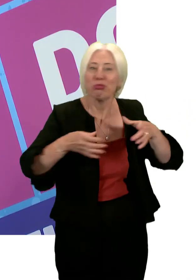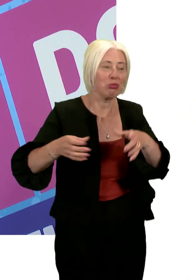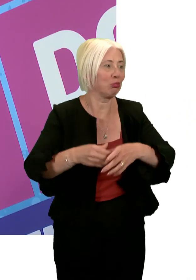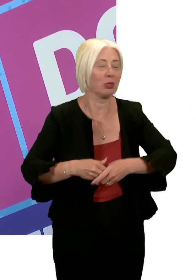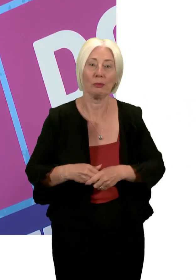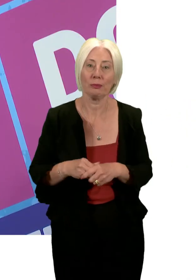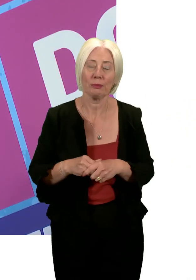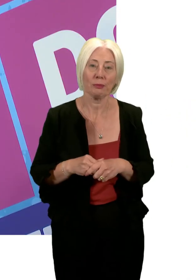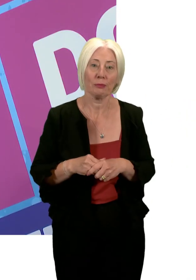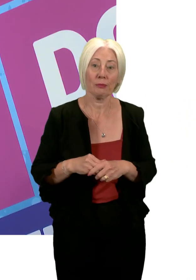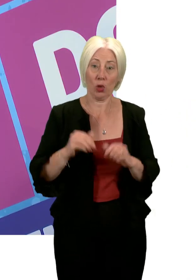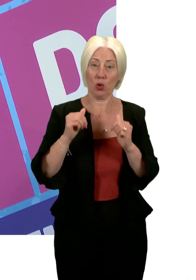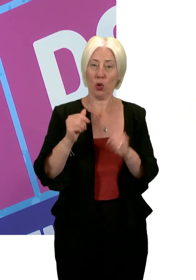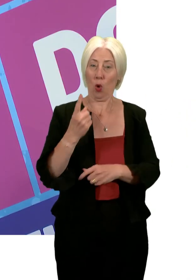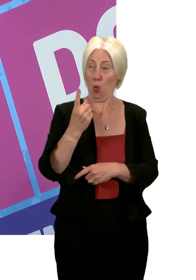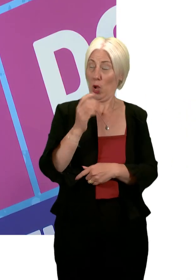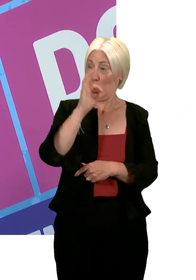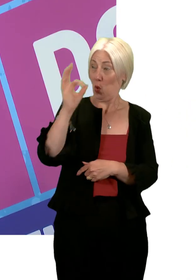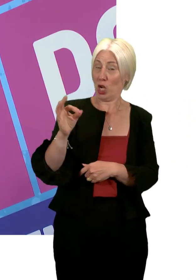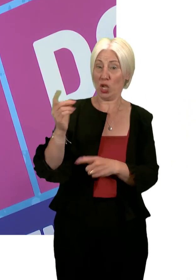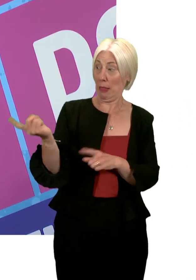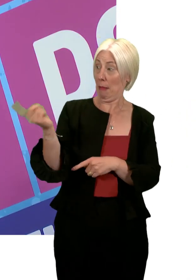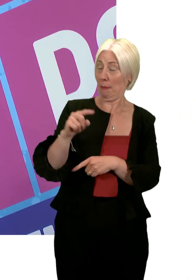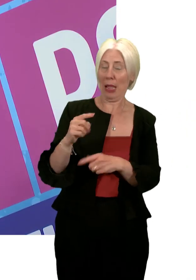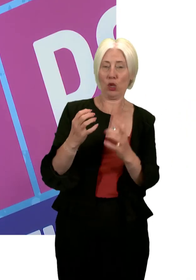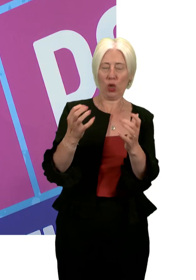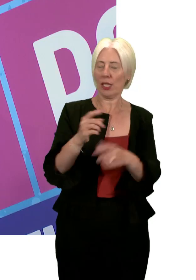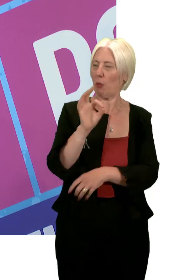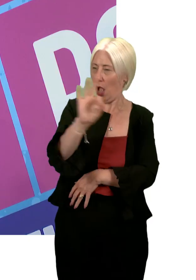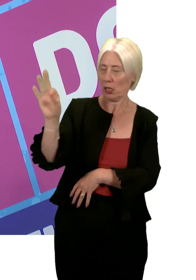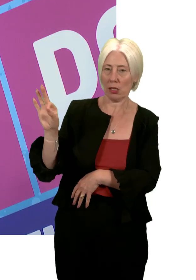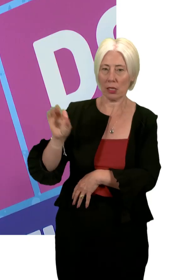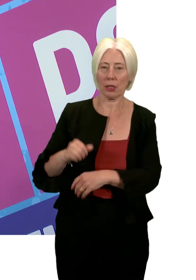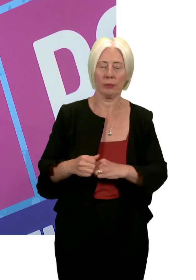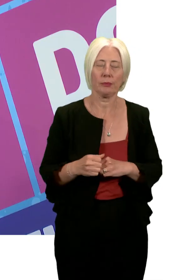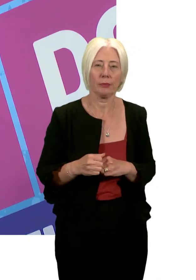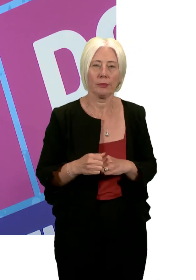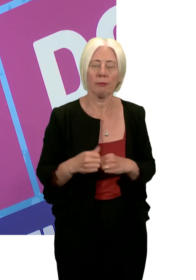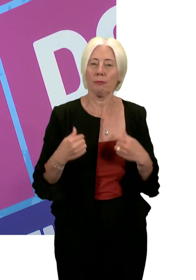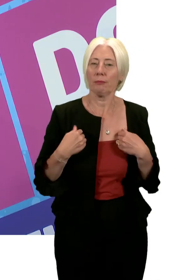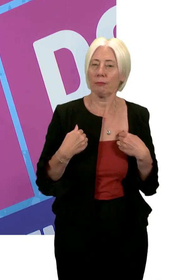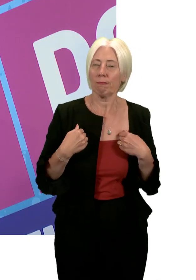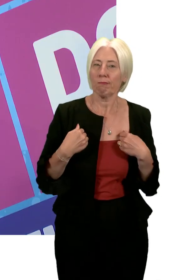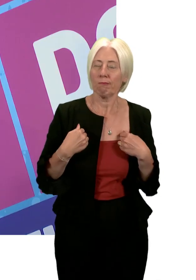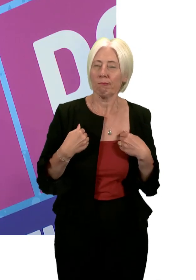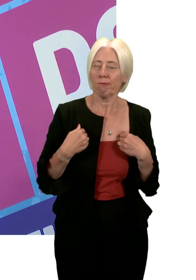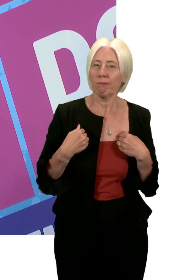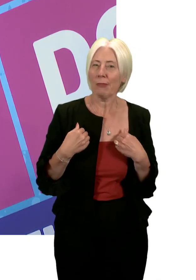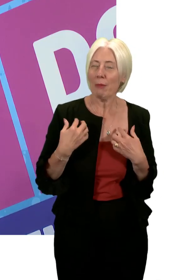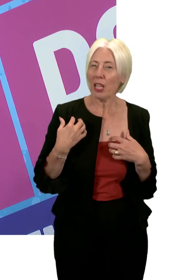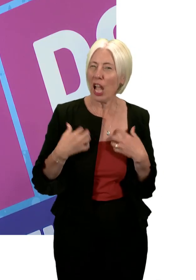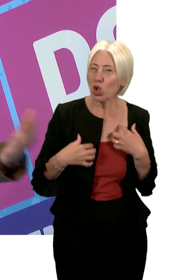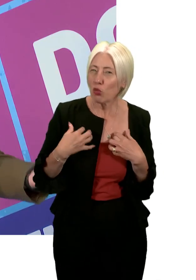I'm going to ask another wee question, and then we'll come back to the audience. Okay, I am interested in looking at how we do, I